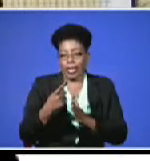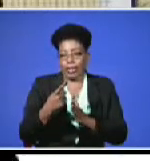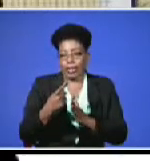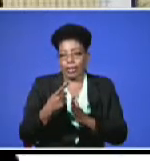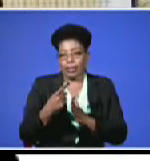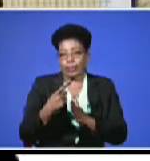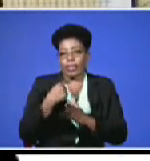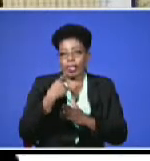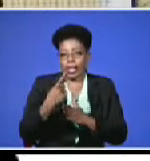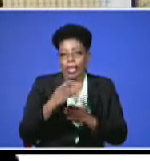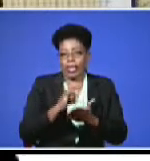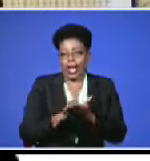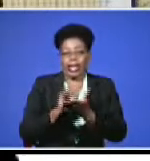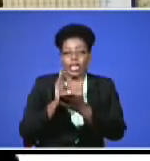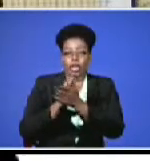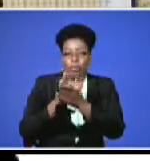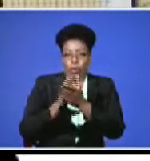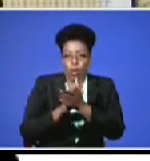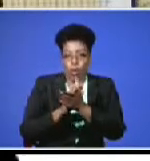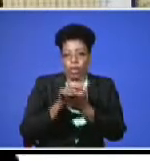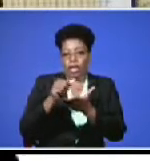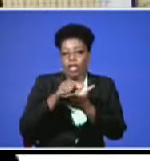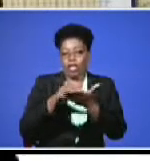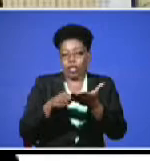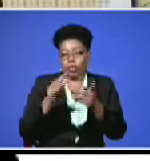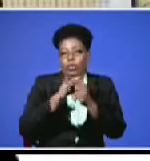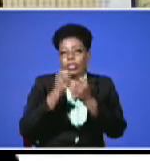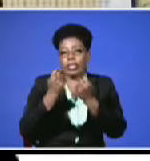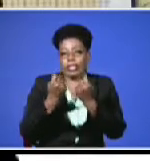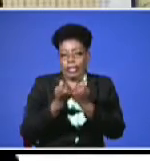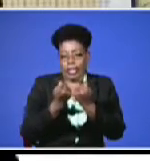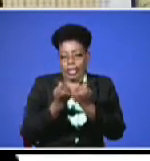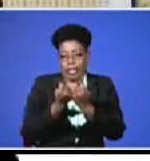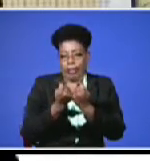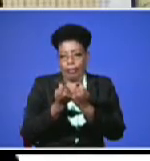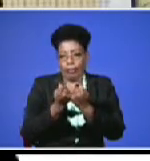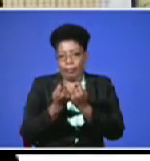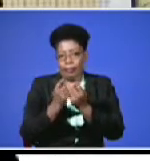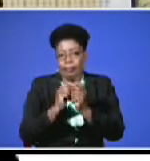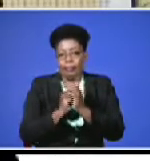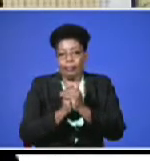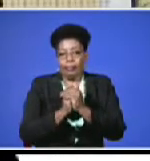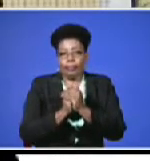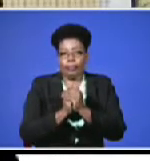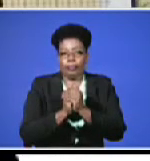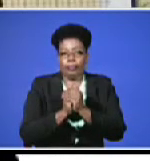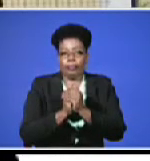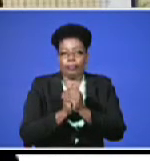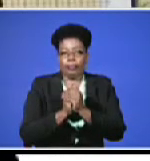the surgical teams for their efforts under such difficult conditions. Antoinette Smith for ZNS Network News.